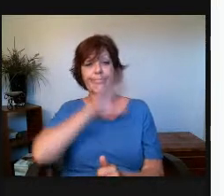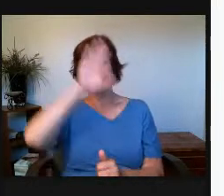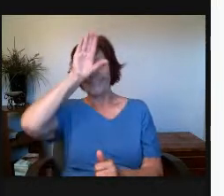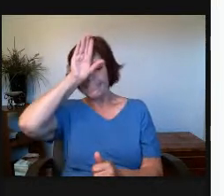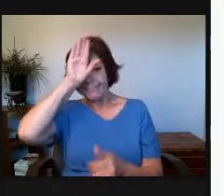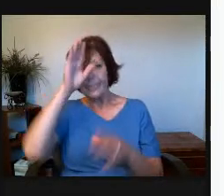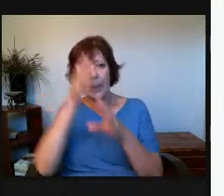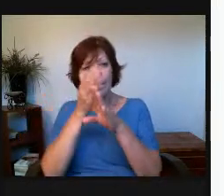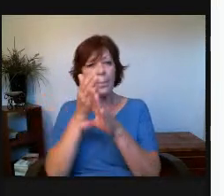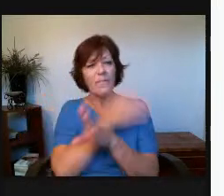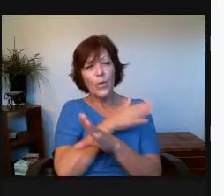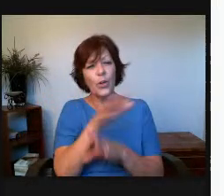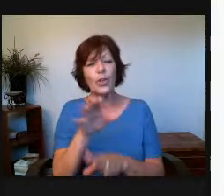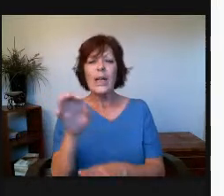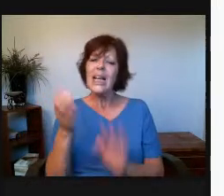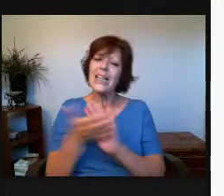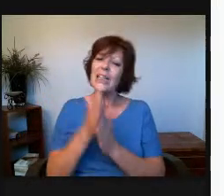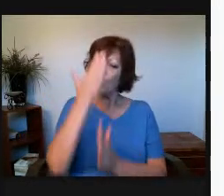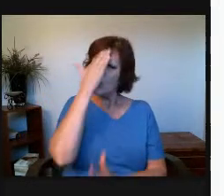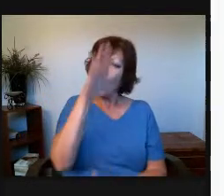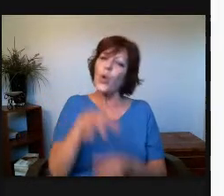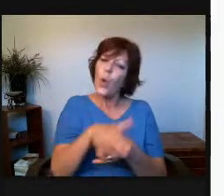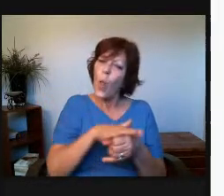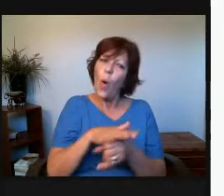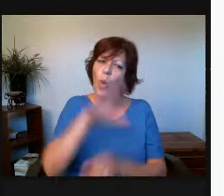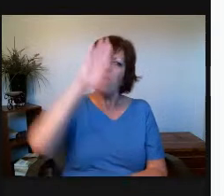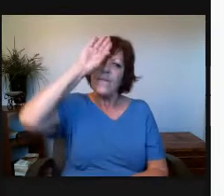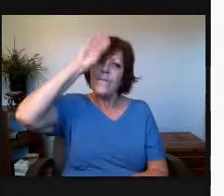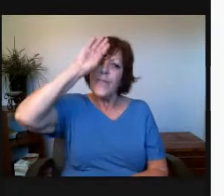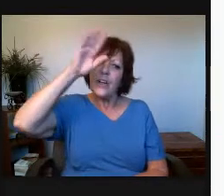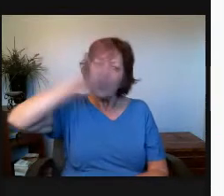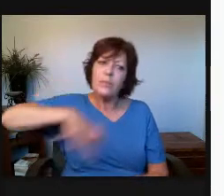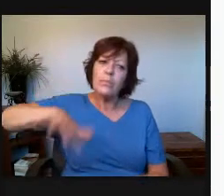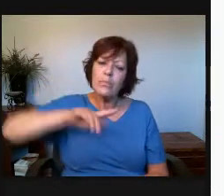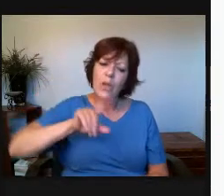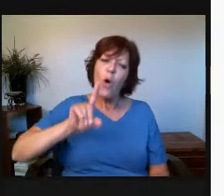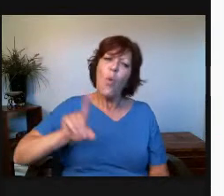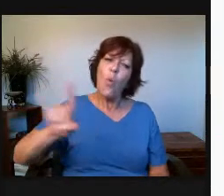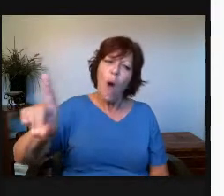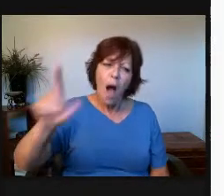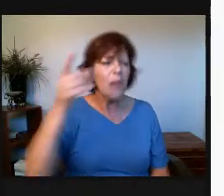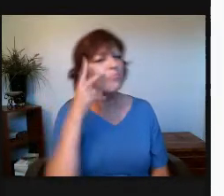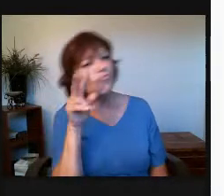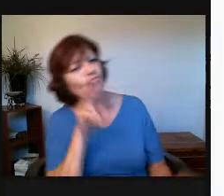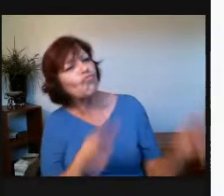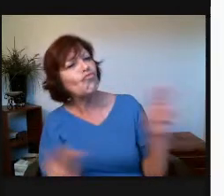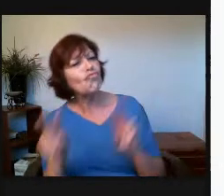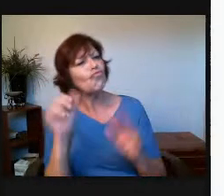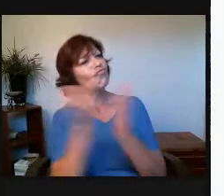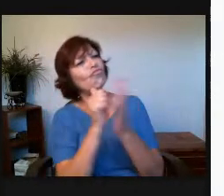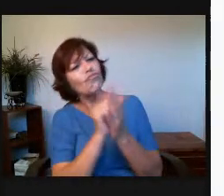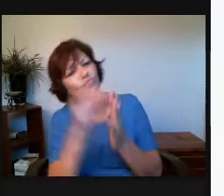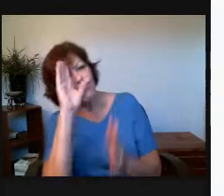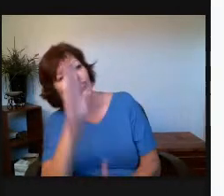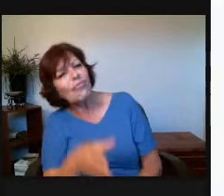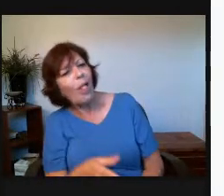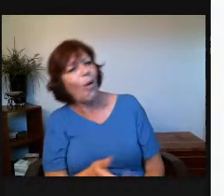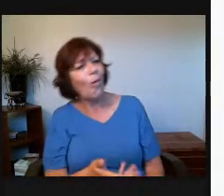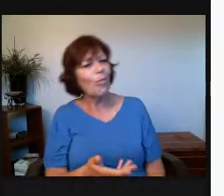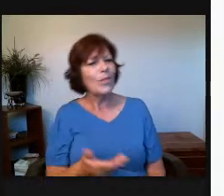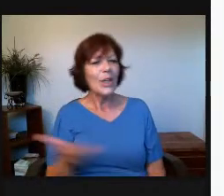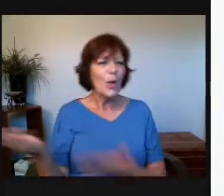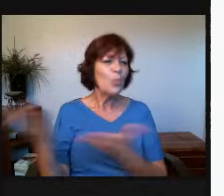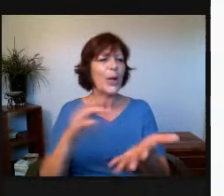your emergency. Get to know your local fire department. Walk down to the firehouse, knock on the door, say hello, bring